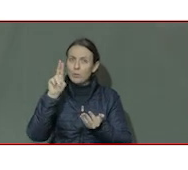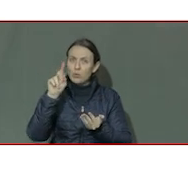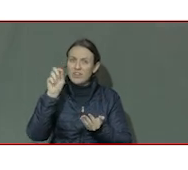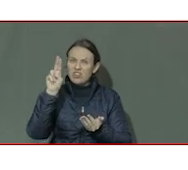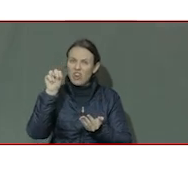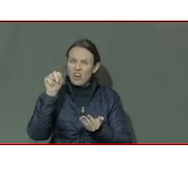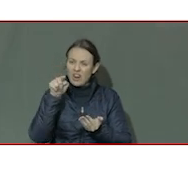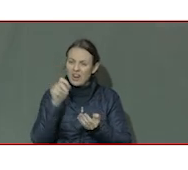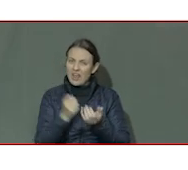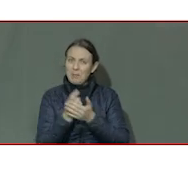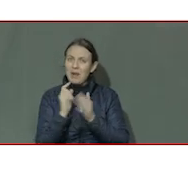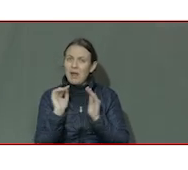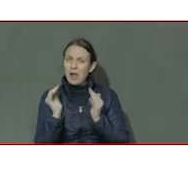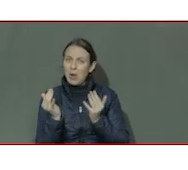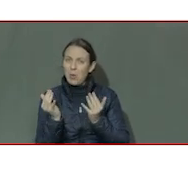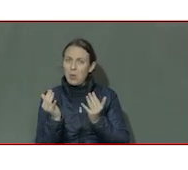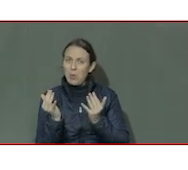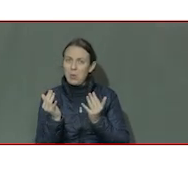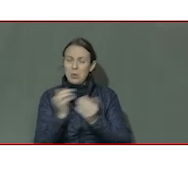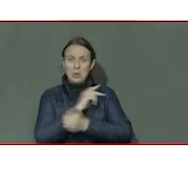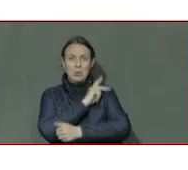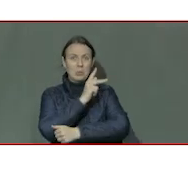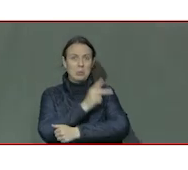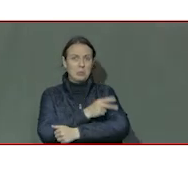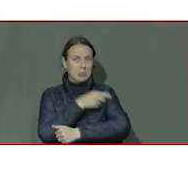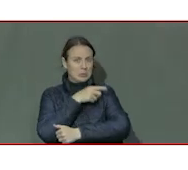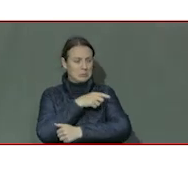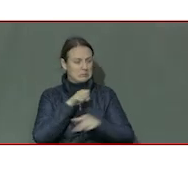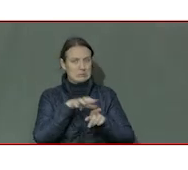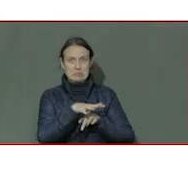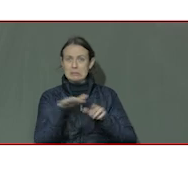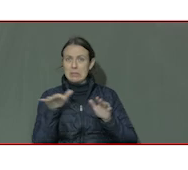what? On the protein that will be produced.